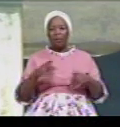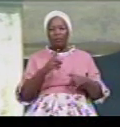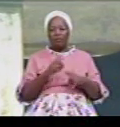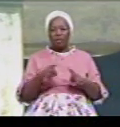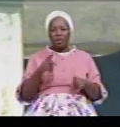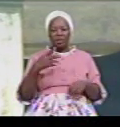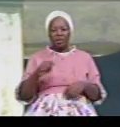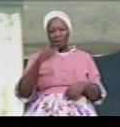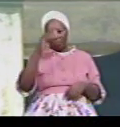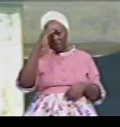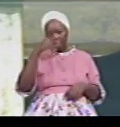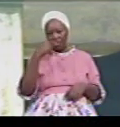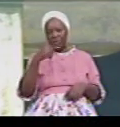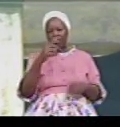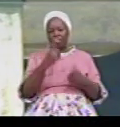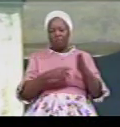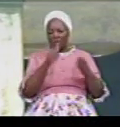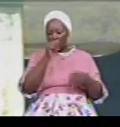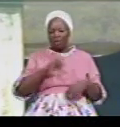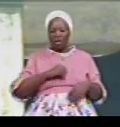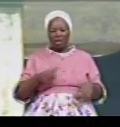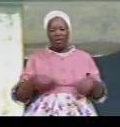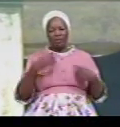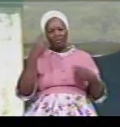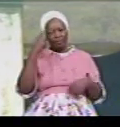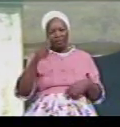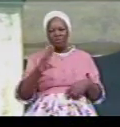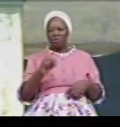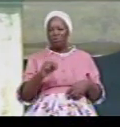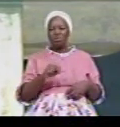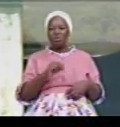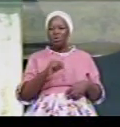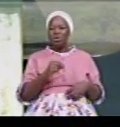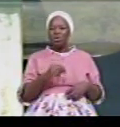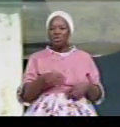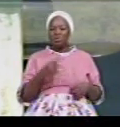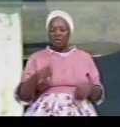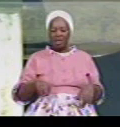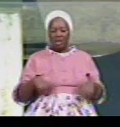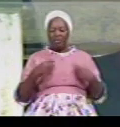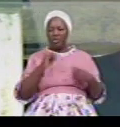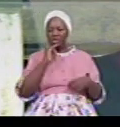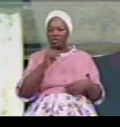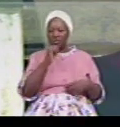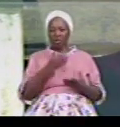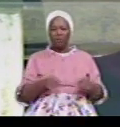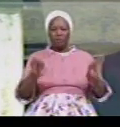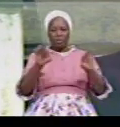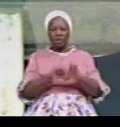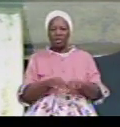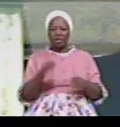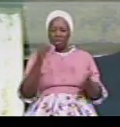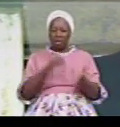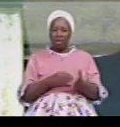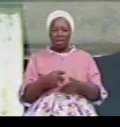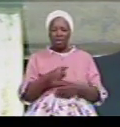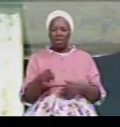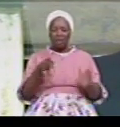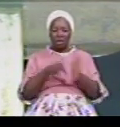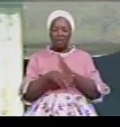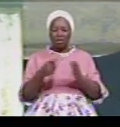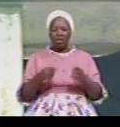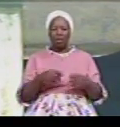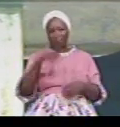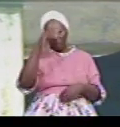what am I living for? There's no use trying again. You've killed the man. And he said the world. Verse